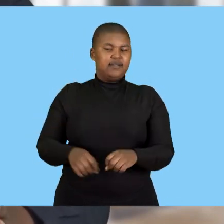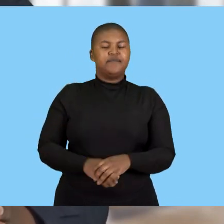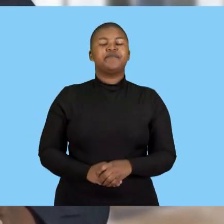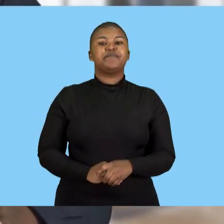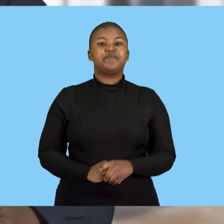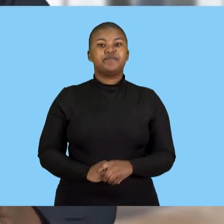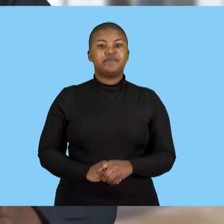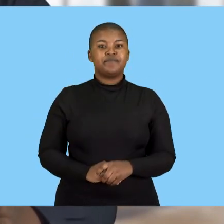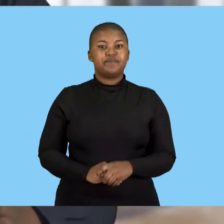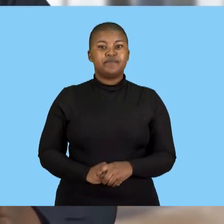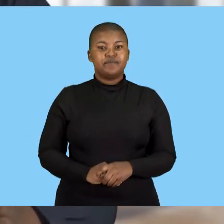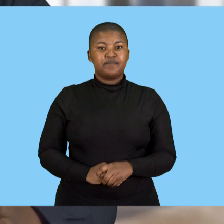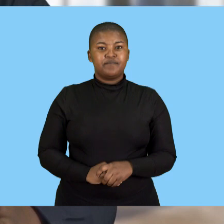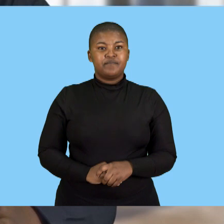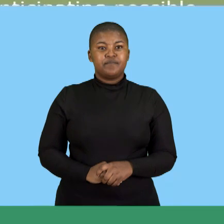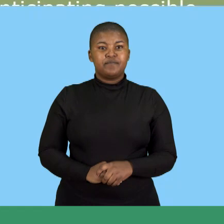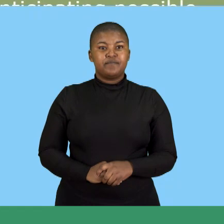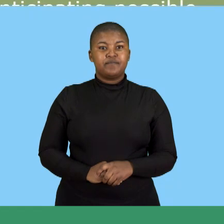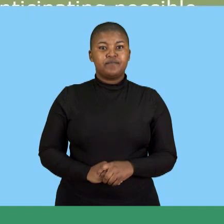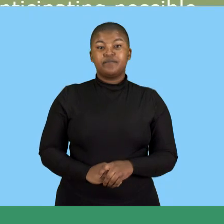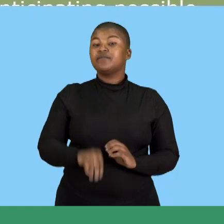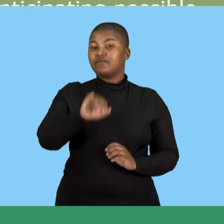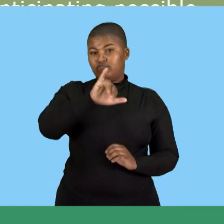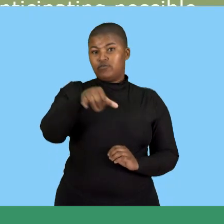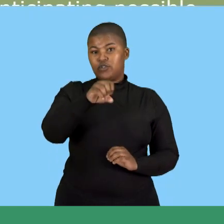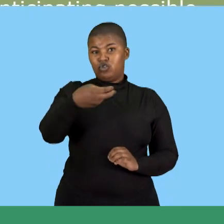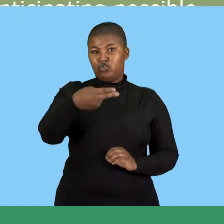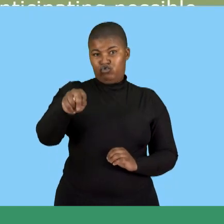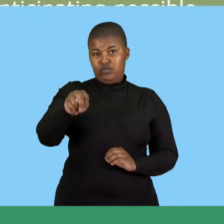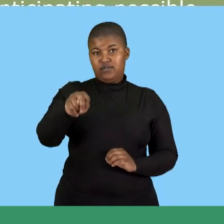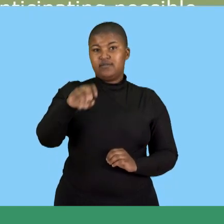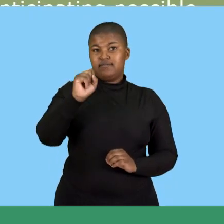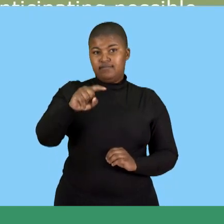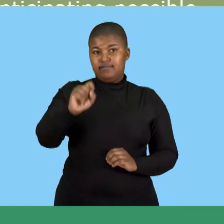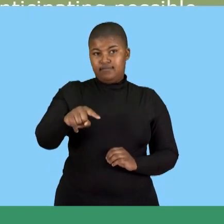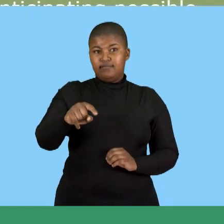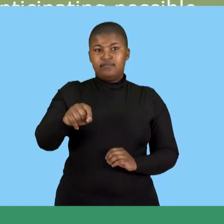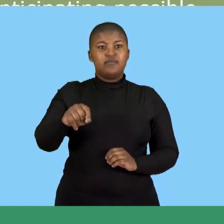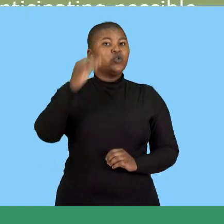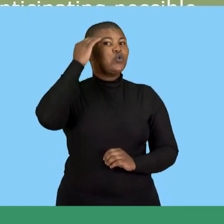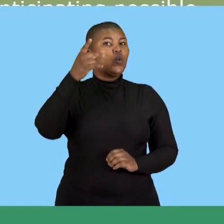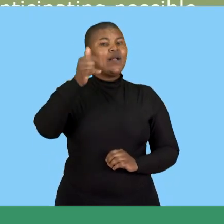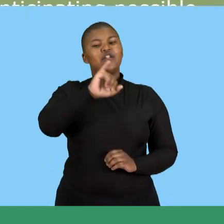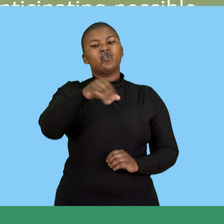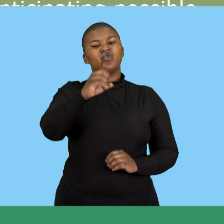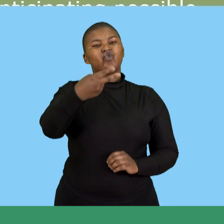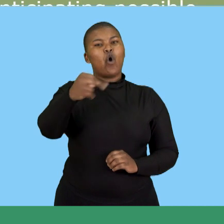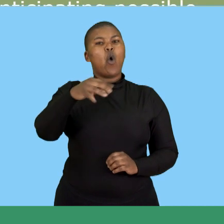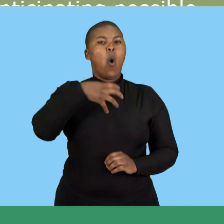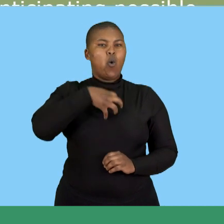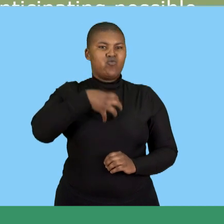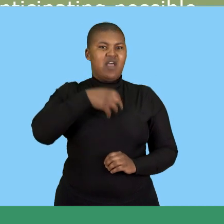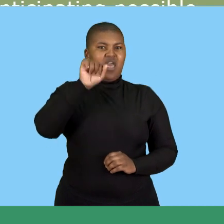us. Hence we are saying quote 2 factors that John considered. Now, John, as we're saying, is